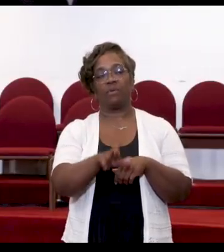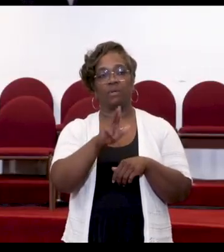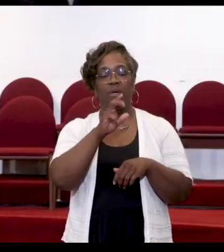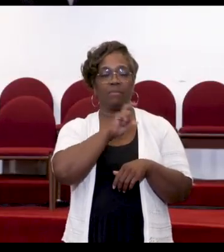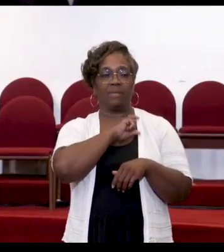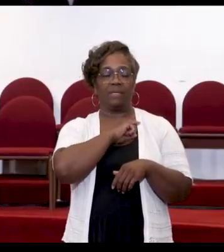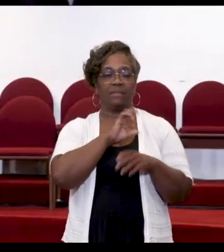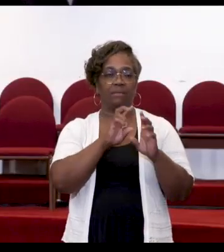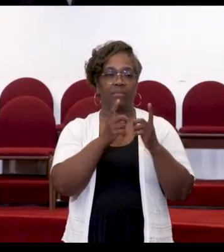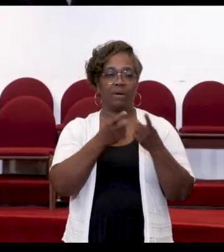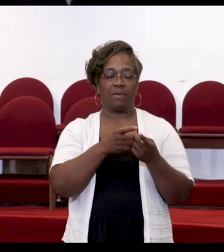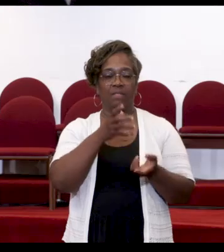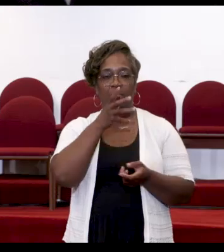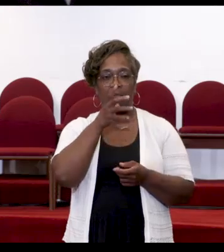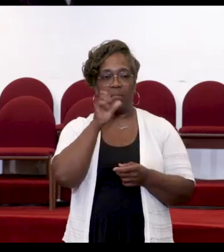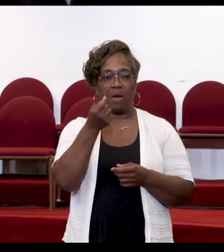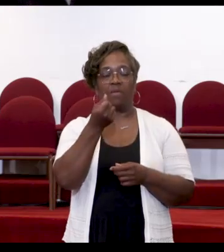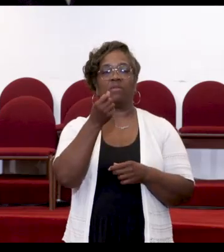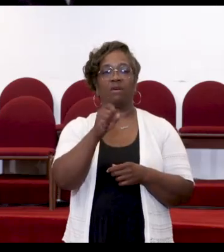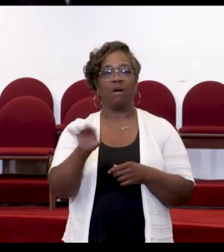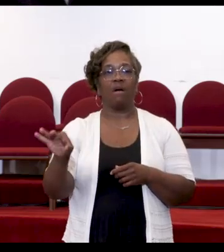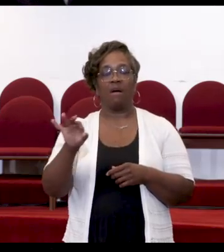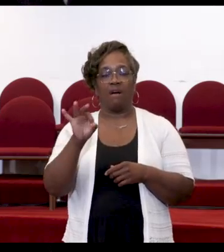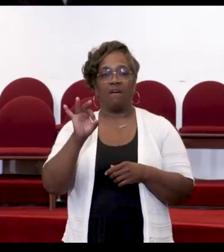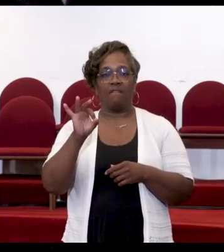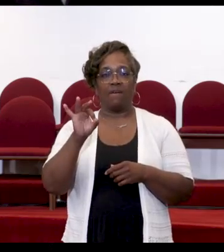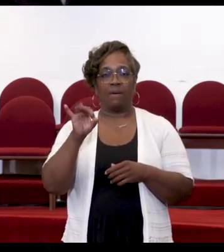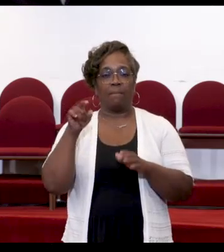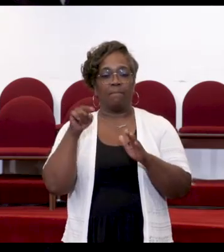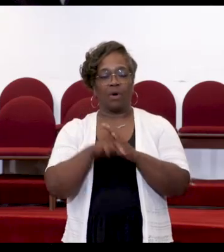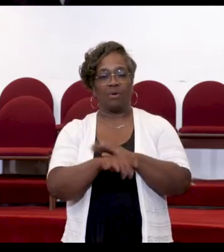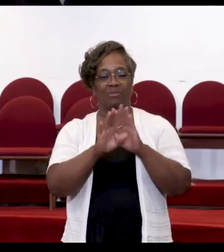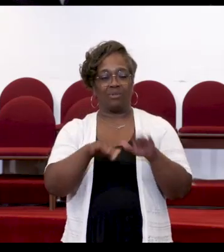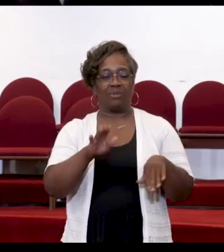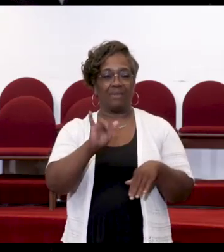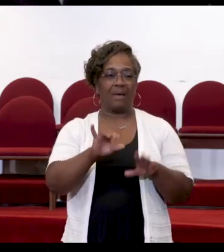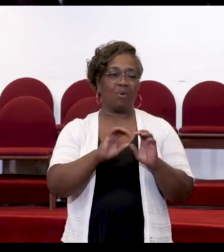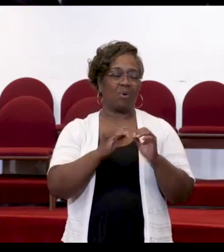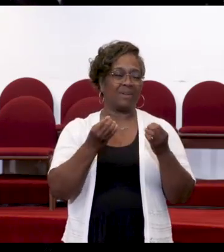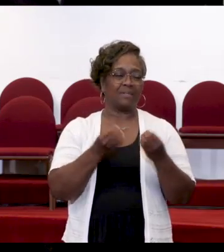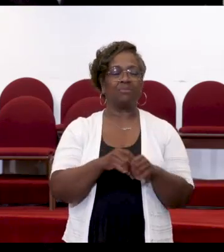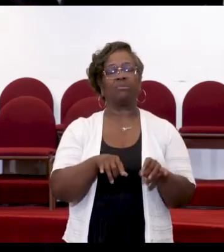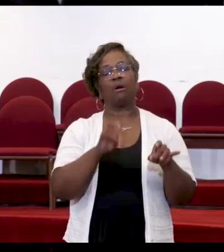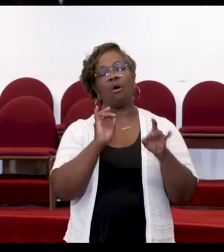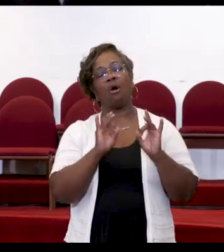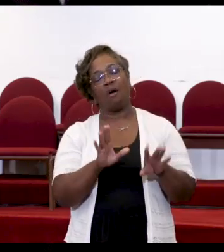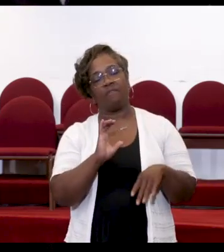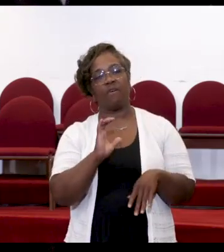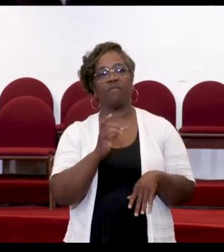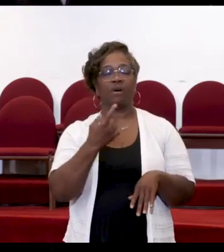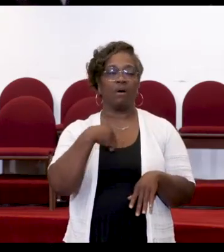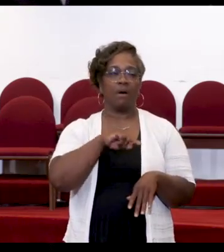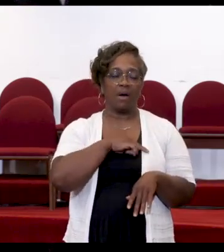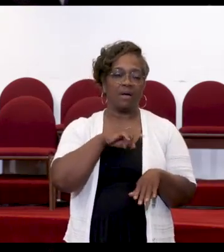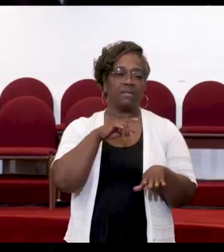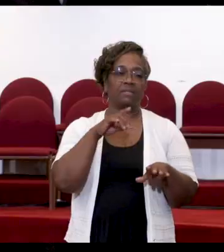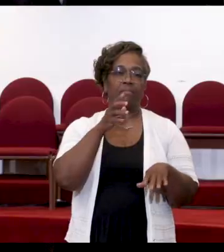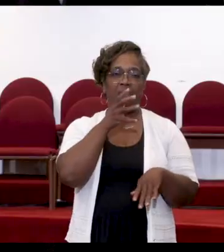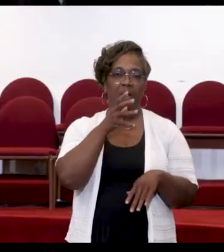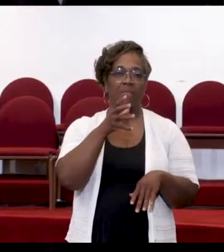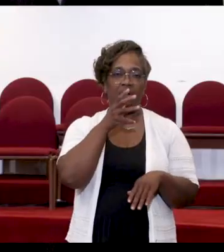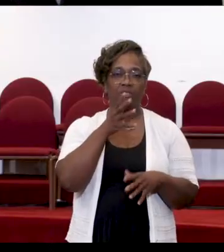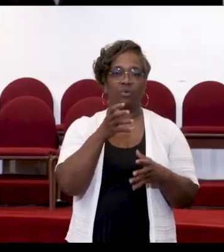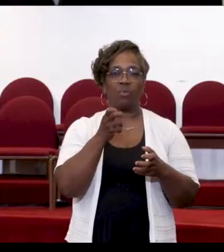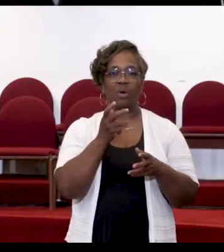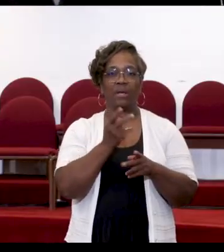Murdered Children. Yeah. That organization was so terrible with us mothers, and I mean, it was a lot of them, but she wanted to keep